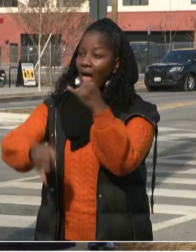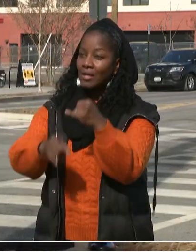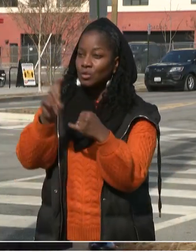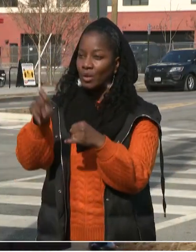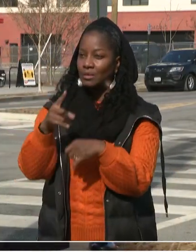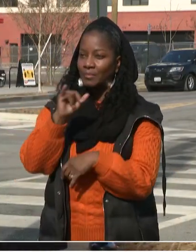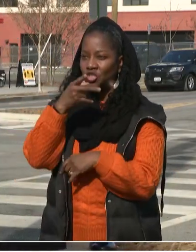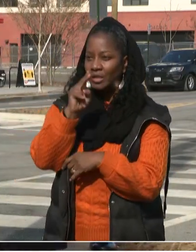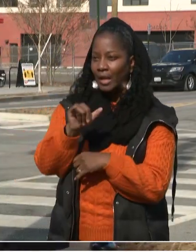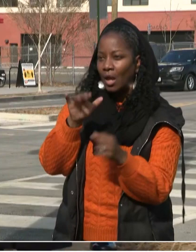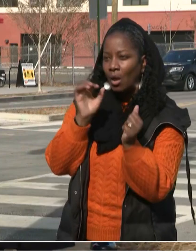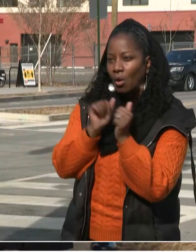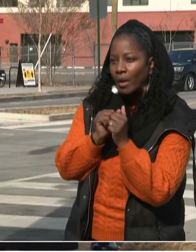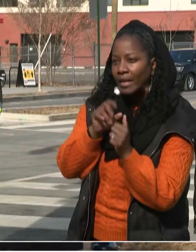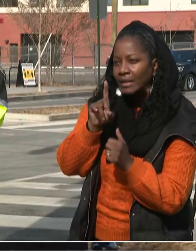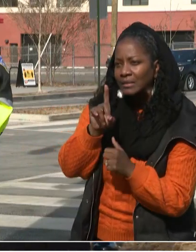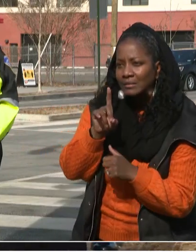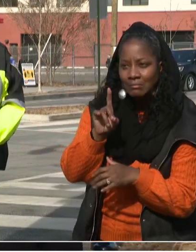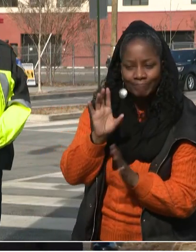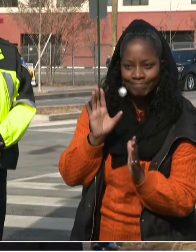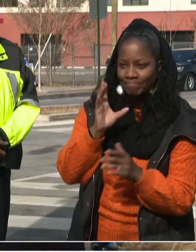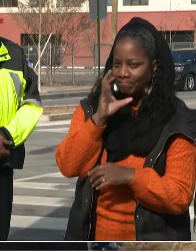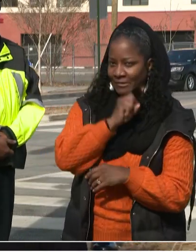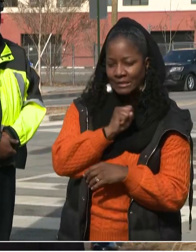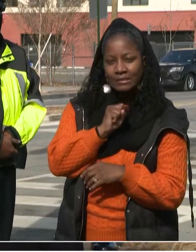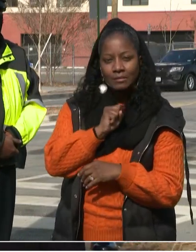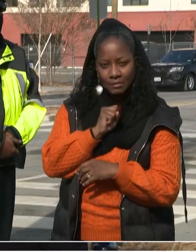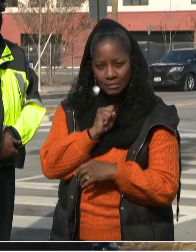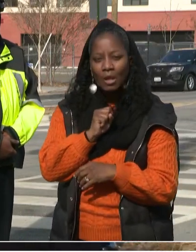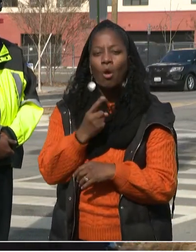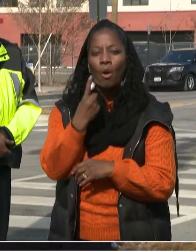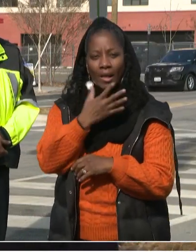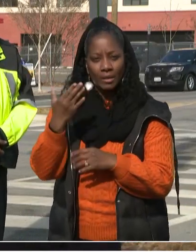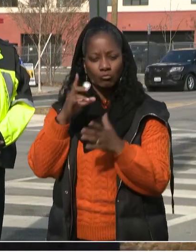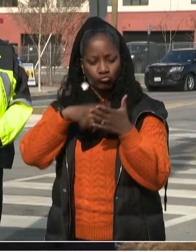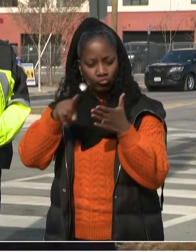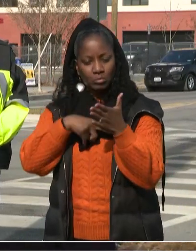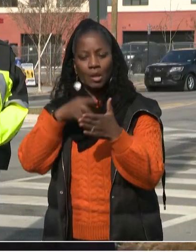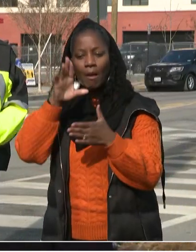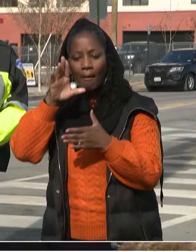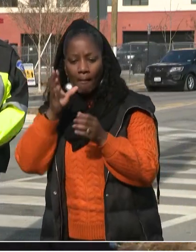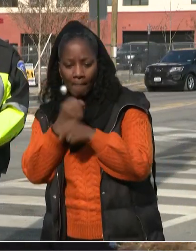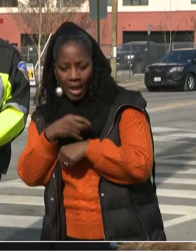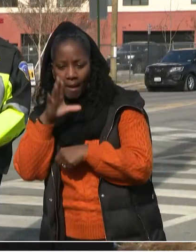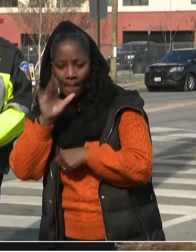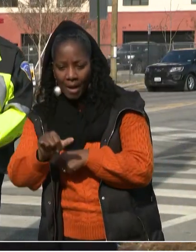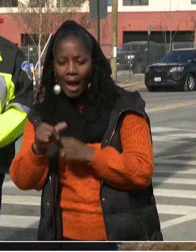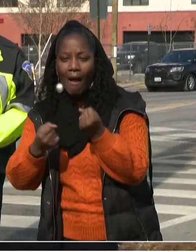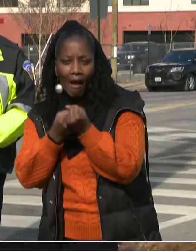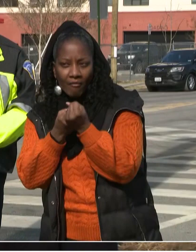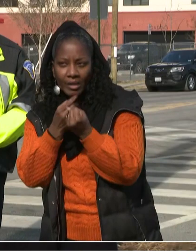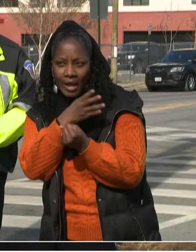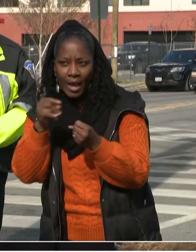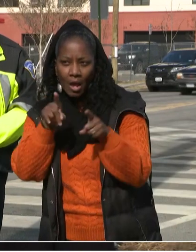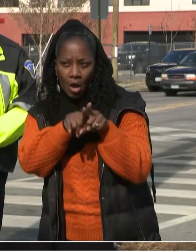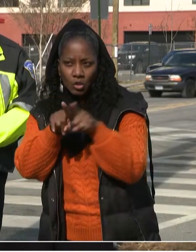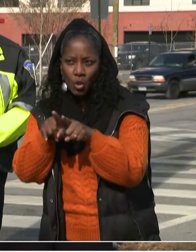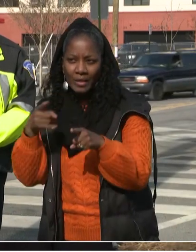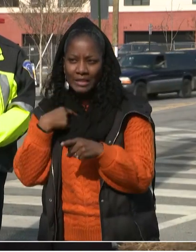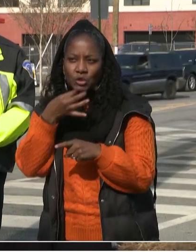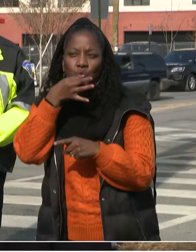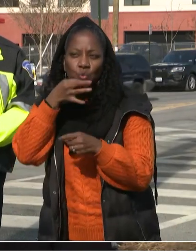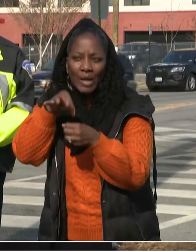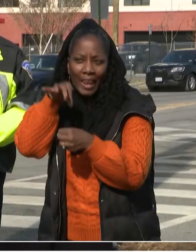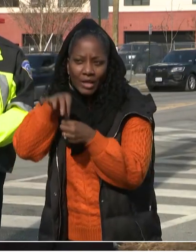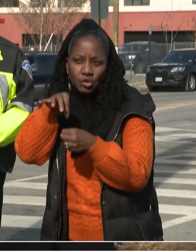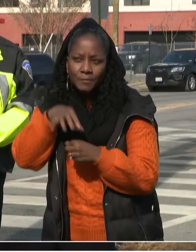with WAMU and DCist. One of the criticisms made by advocates and also your opponents in this upcoming election